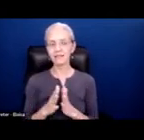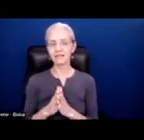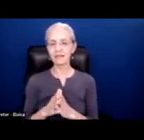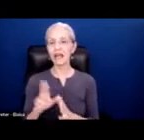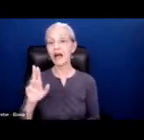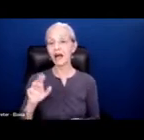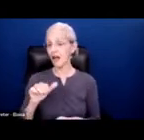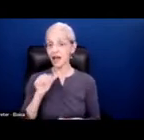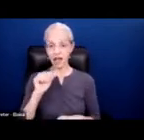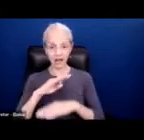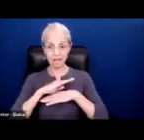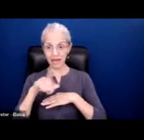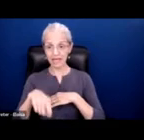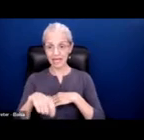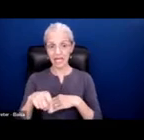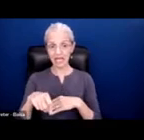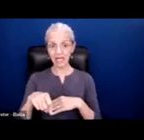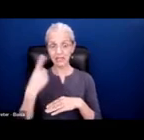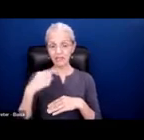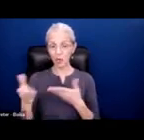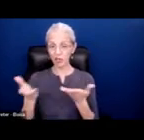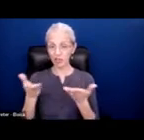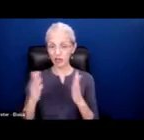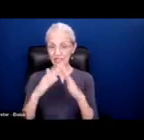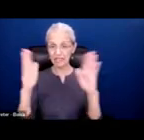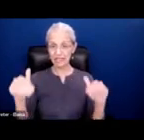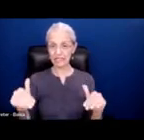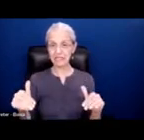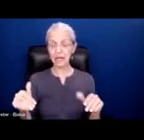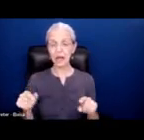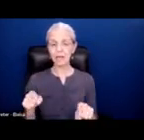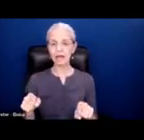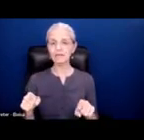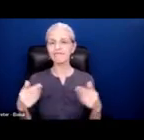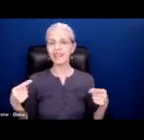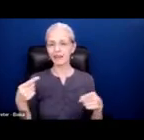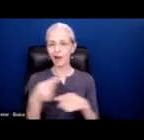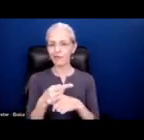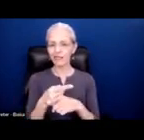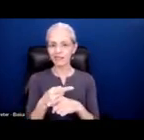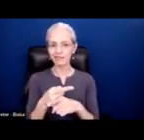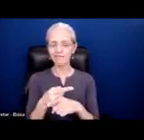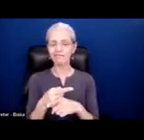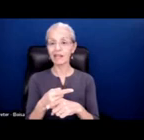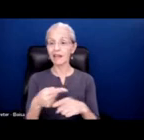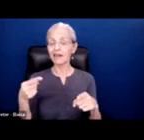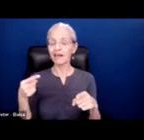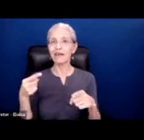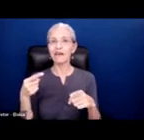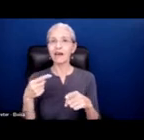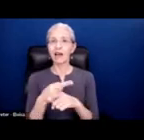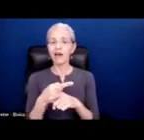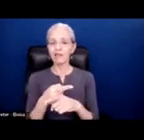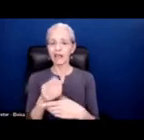unmet needs in the service system that there's a conflict, that the conflict